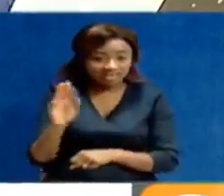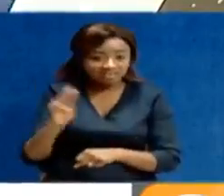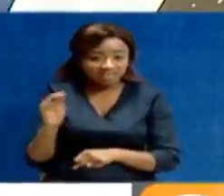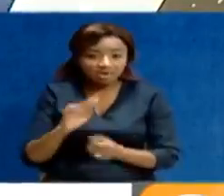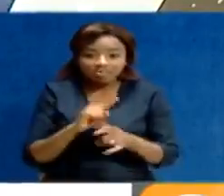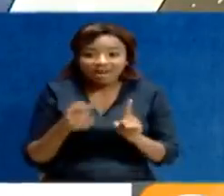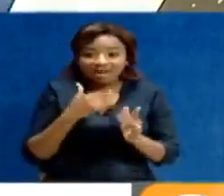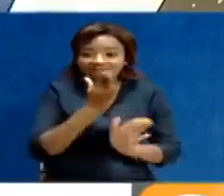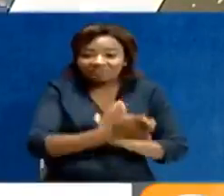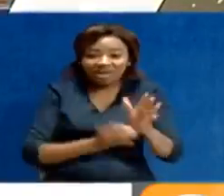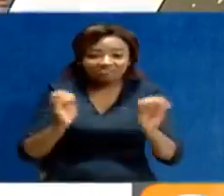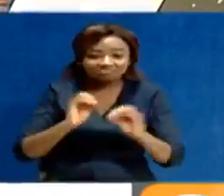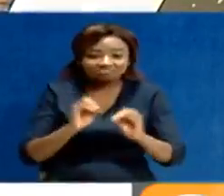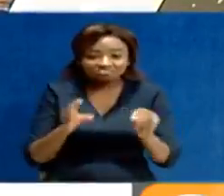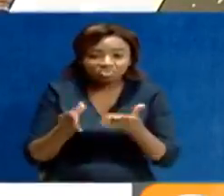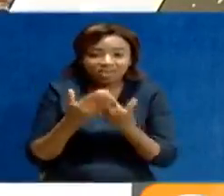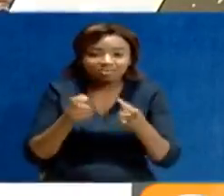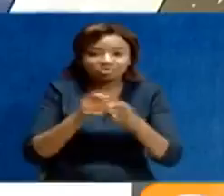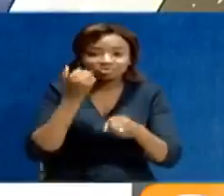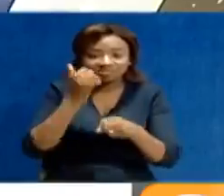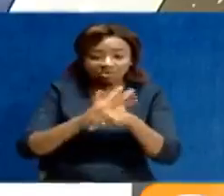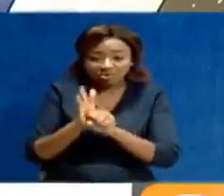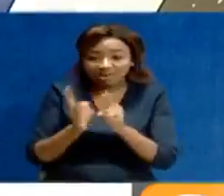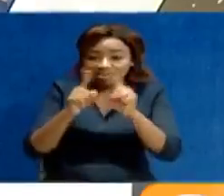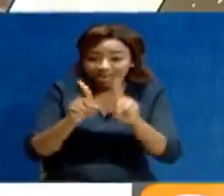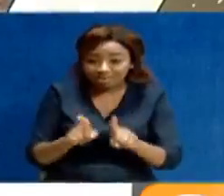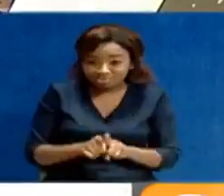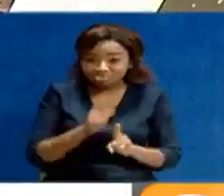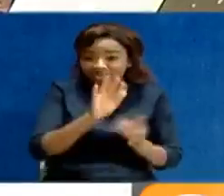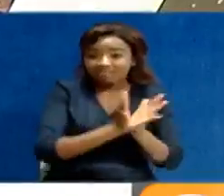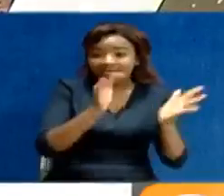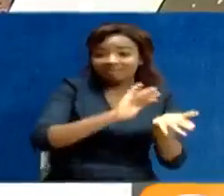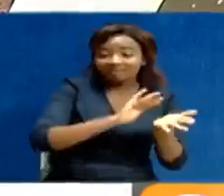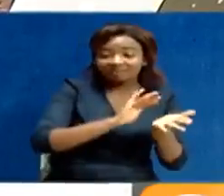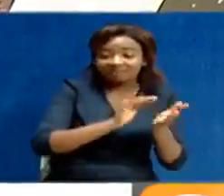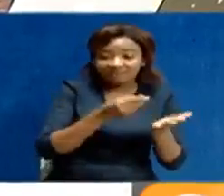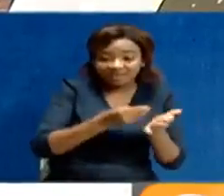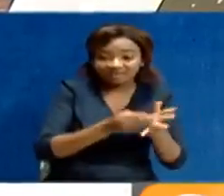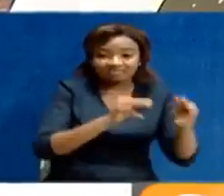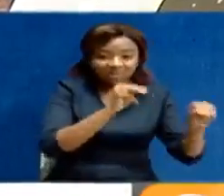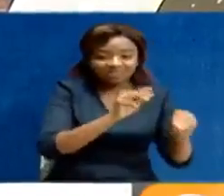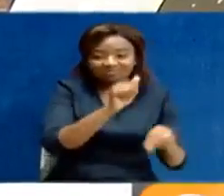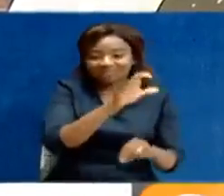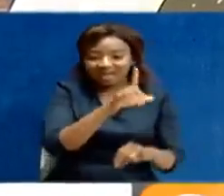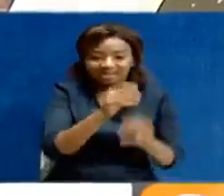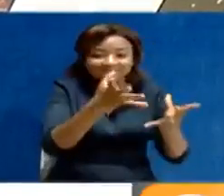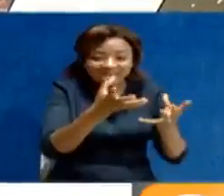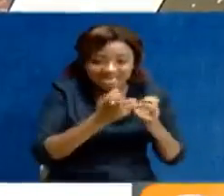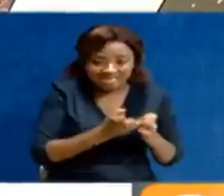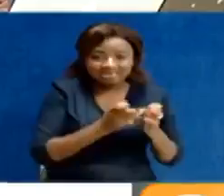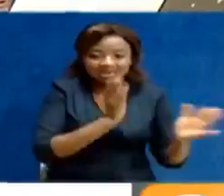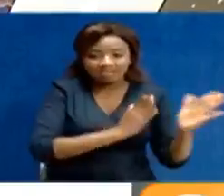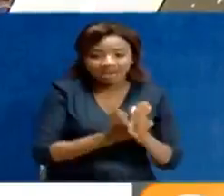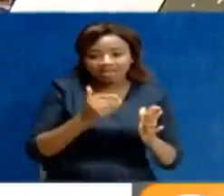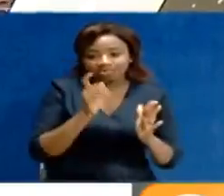shillings without a work plan in the fight against COVID-19, contrary to Public Finance Management Act. Appearing before the Senate Standing Committee on